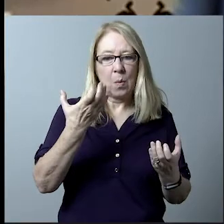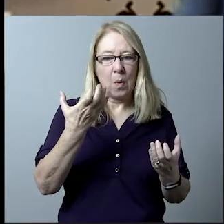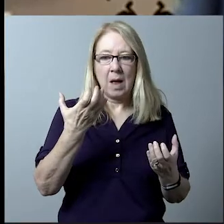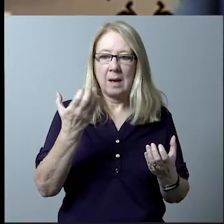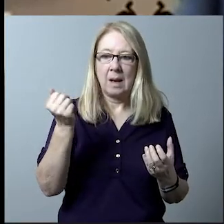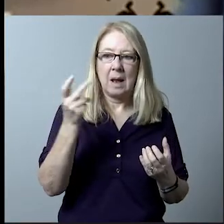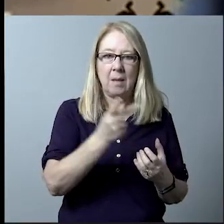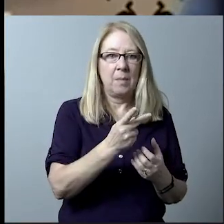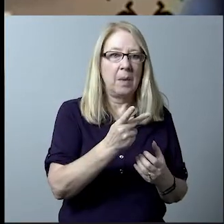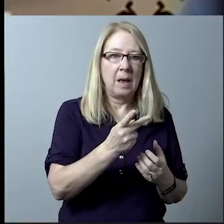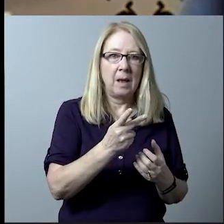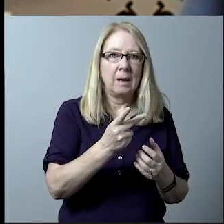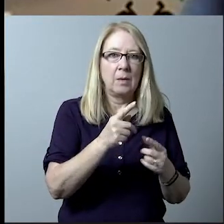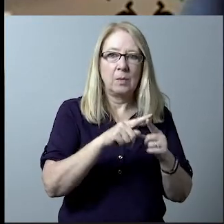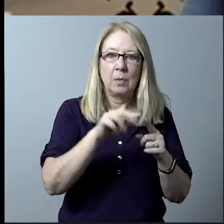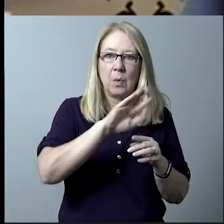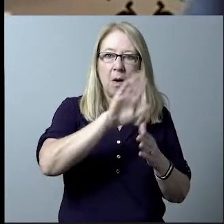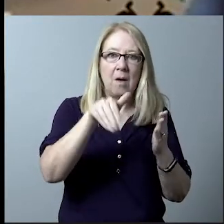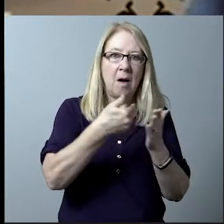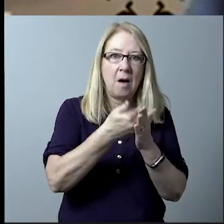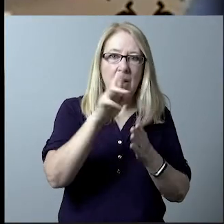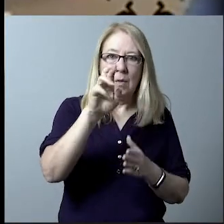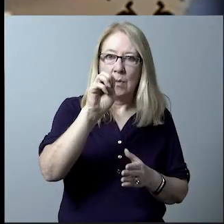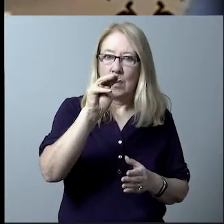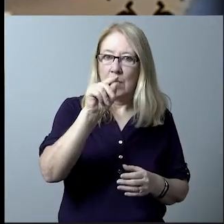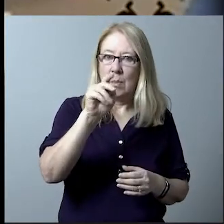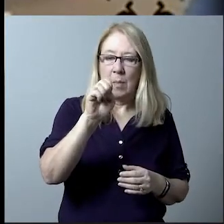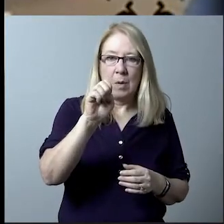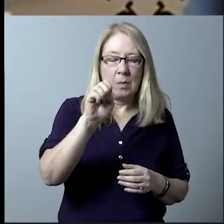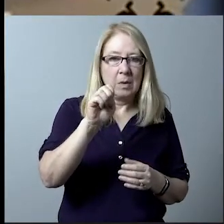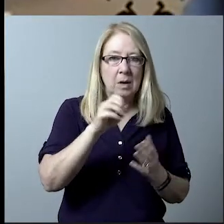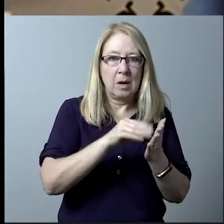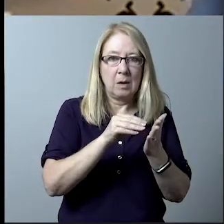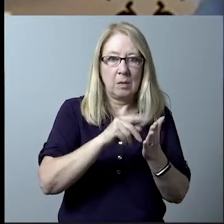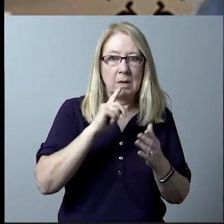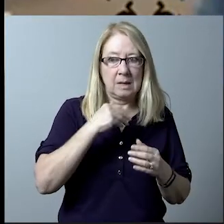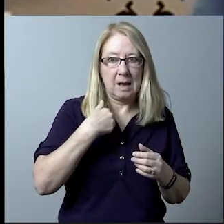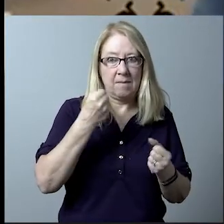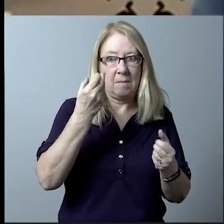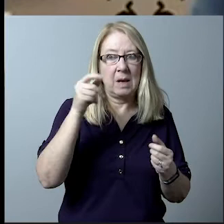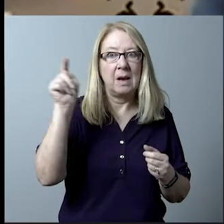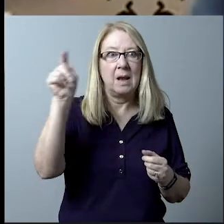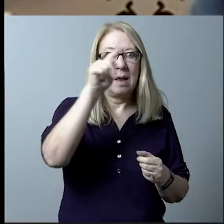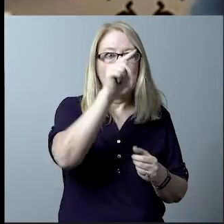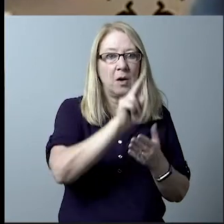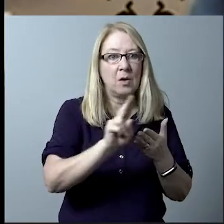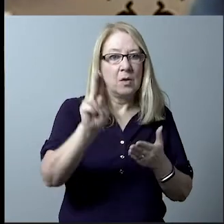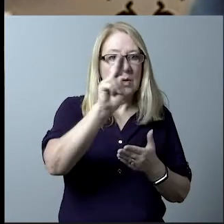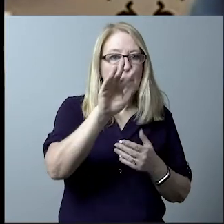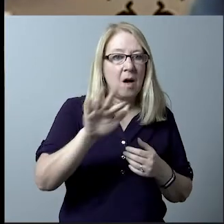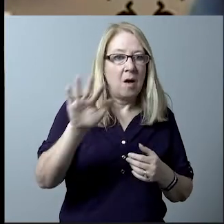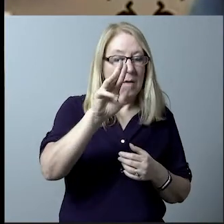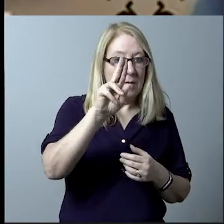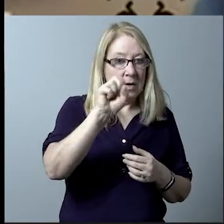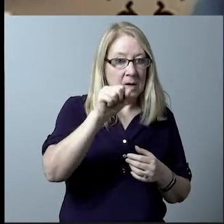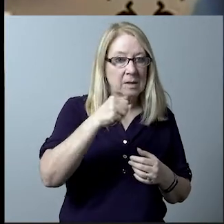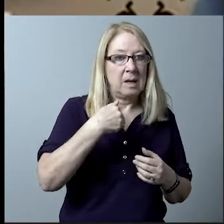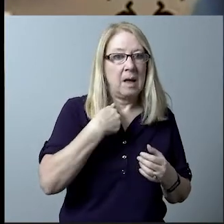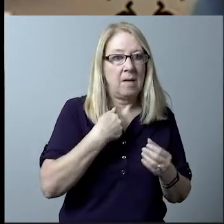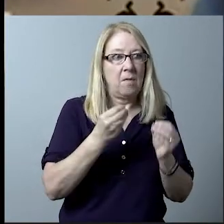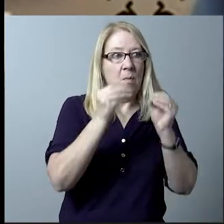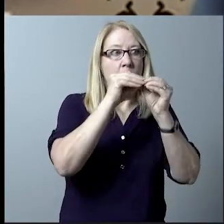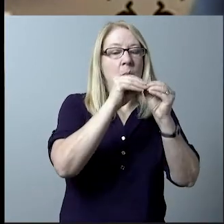know that none of us wants to move back to fully remote operations. Universities across the country are reporting significant